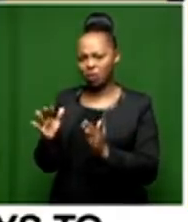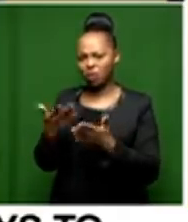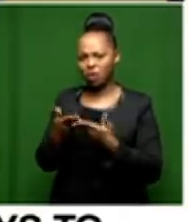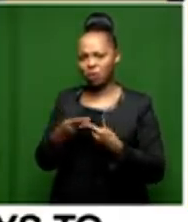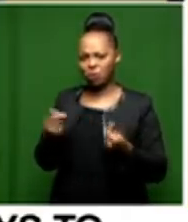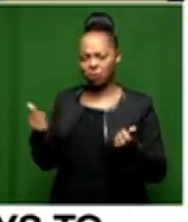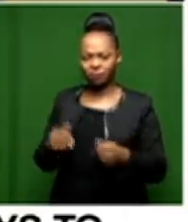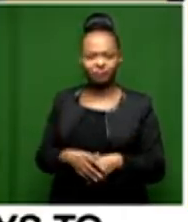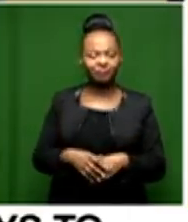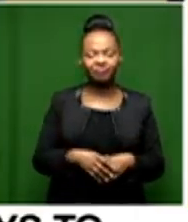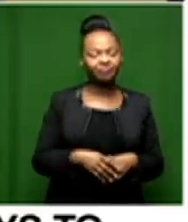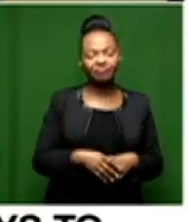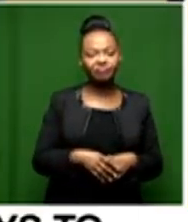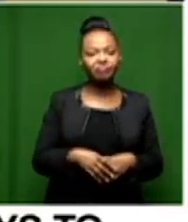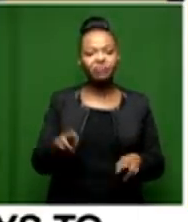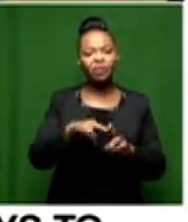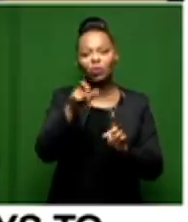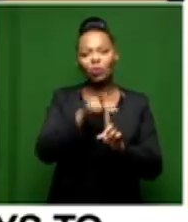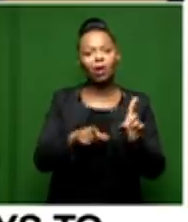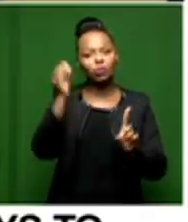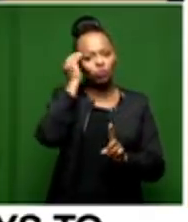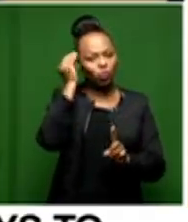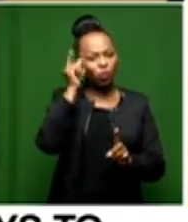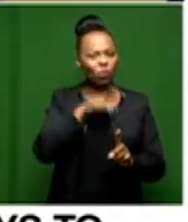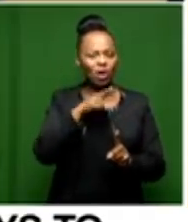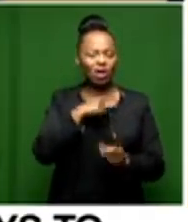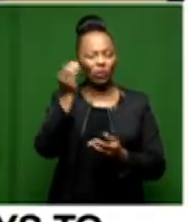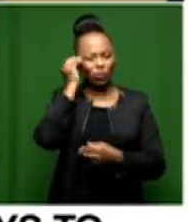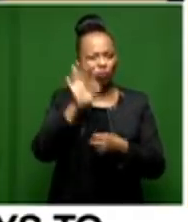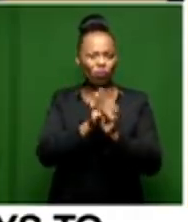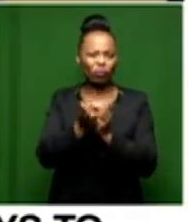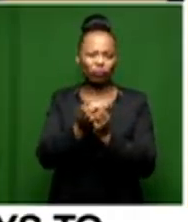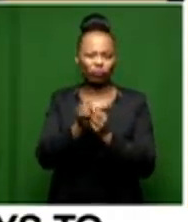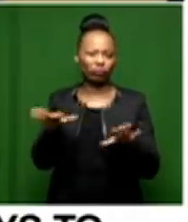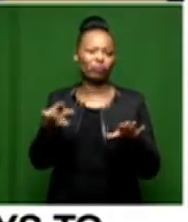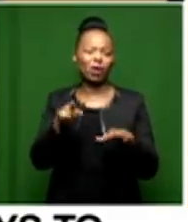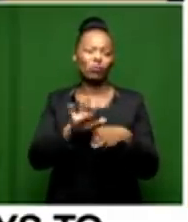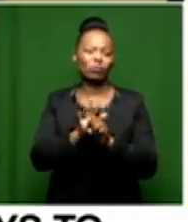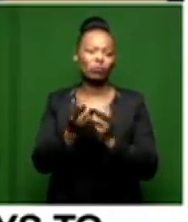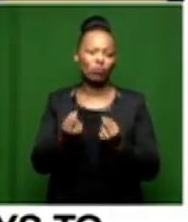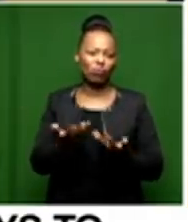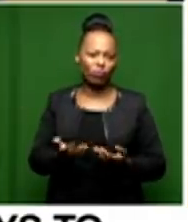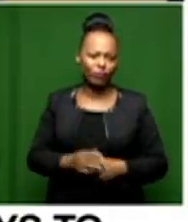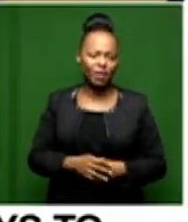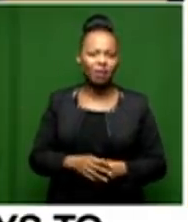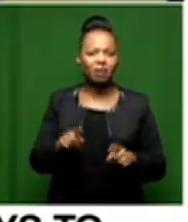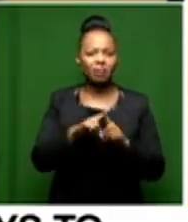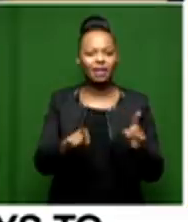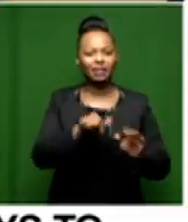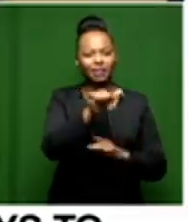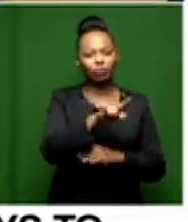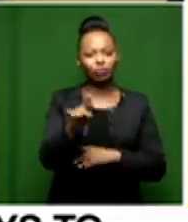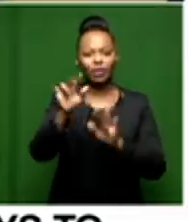No one really knows because, as you said, it's new. But it seems that 6 to 8 months is the limit,